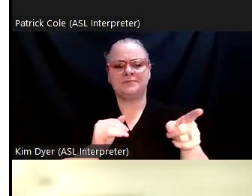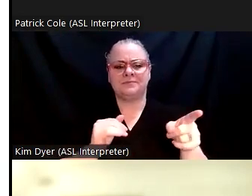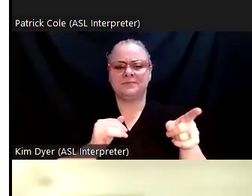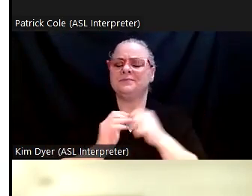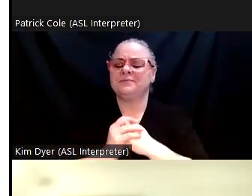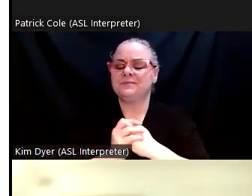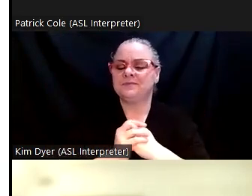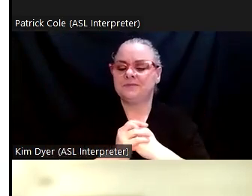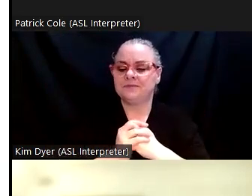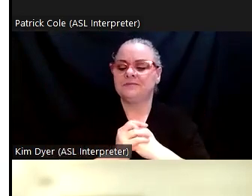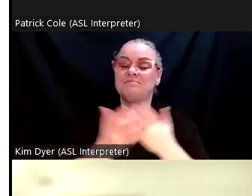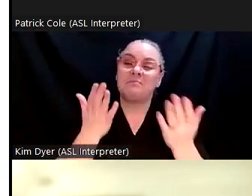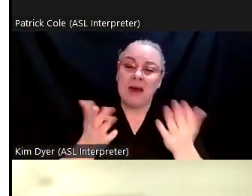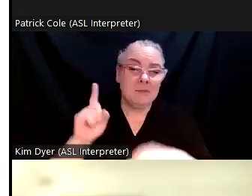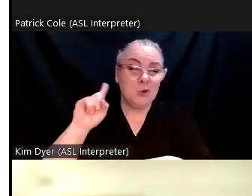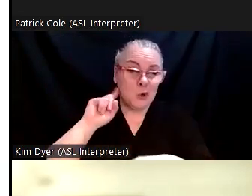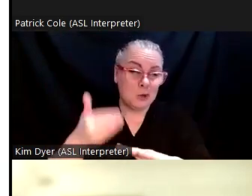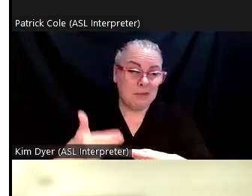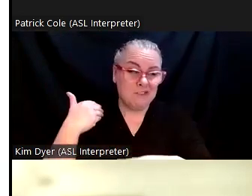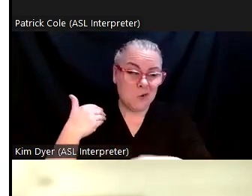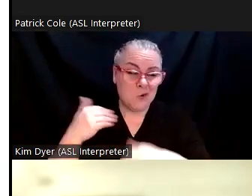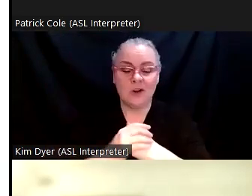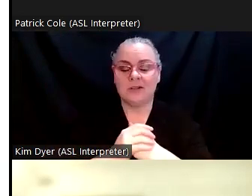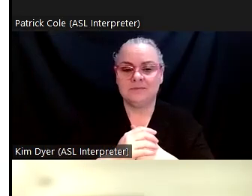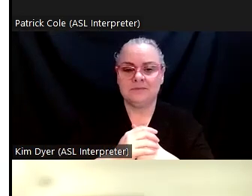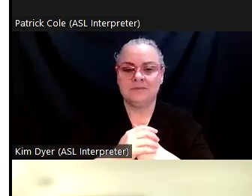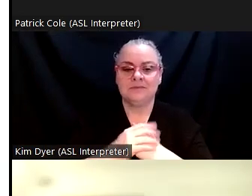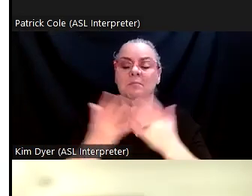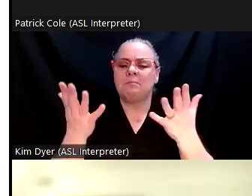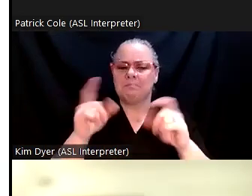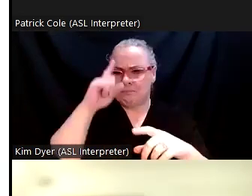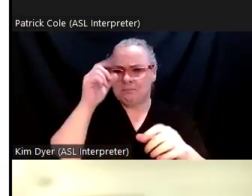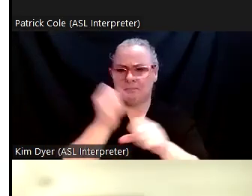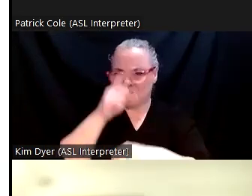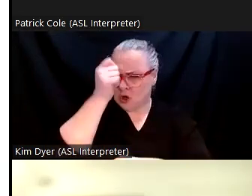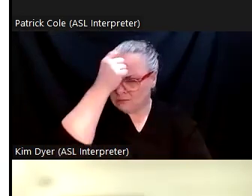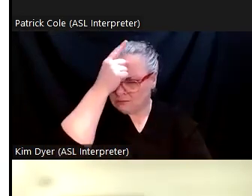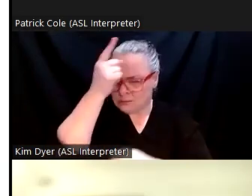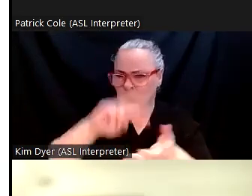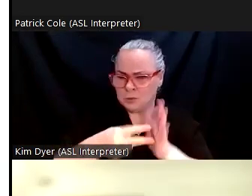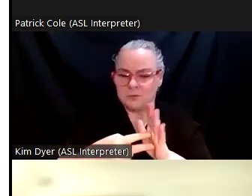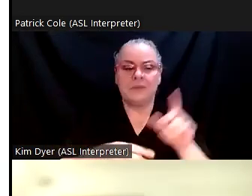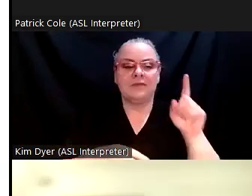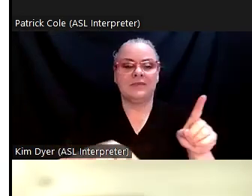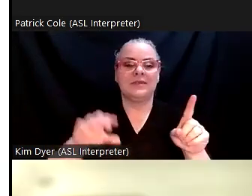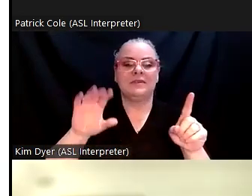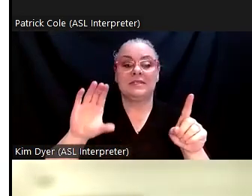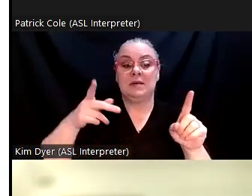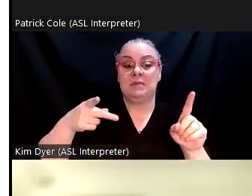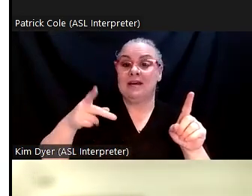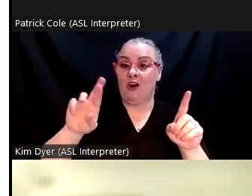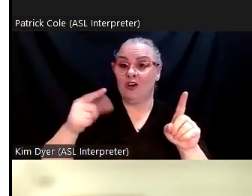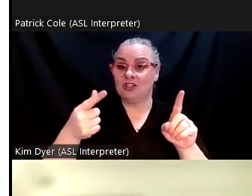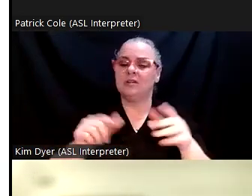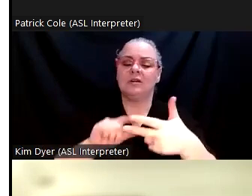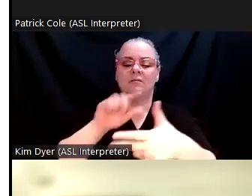I know some people have heard this before, but to make sure we're on the same page, the Climate Pollution Reduction Grant is a three-phase